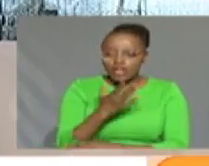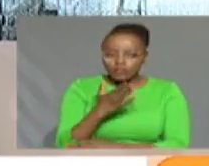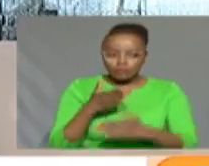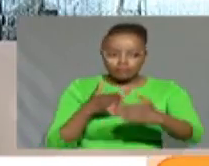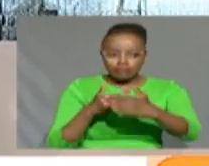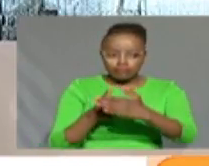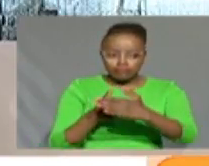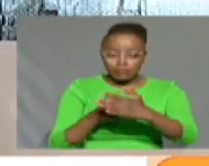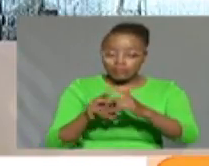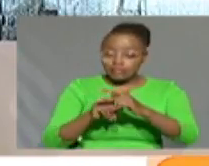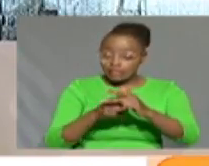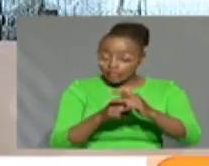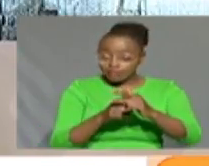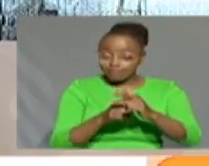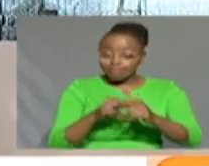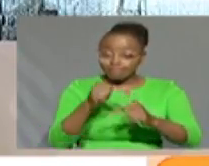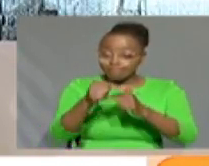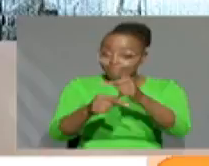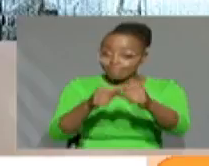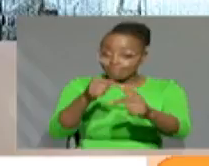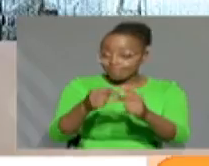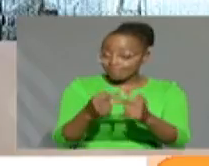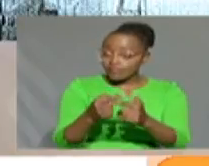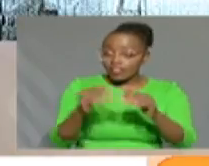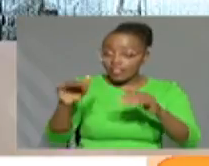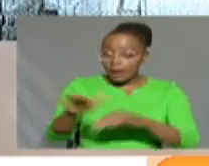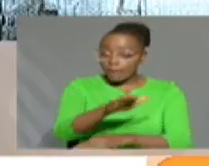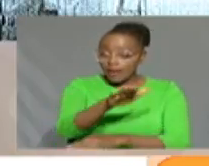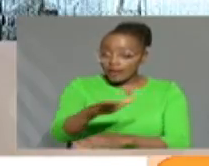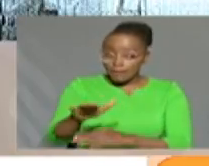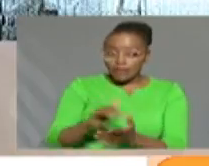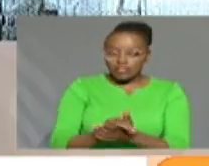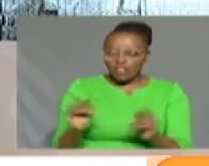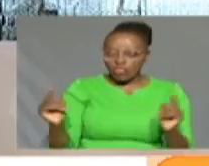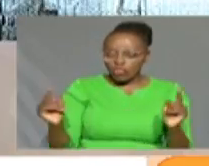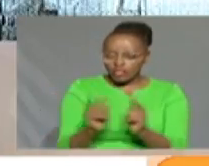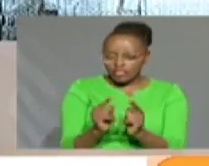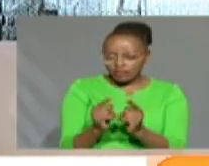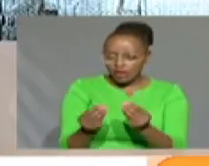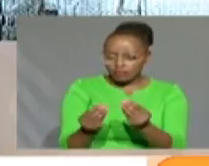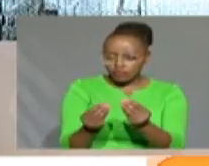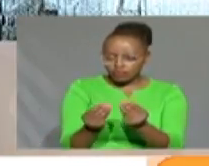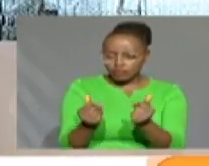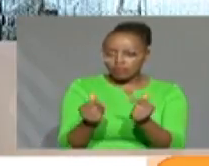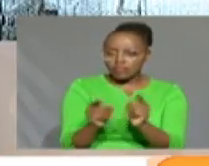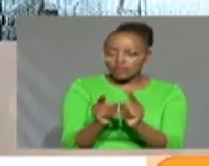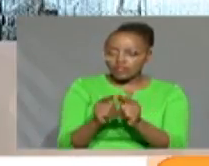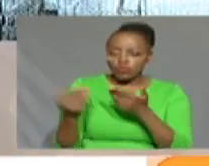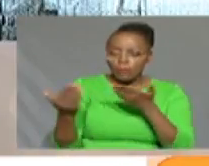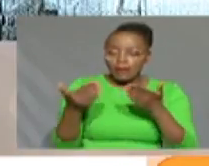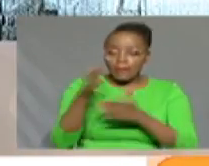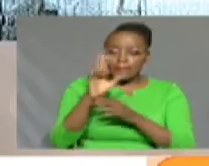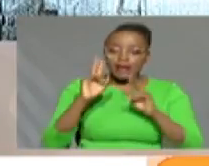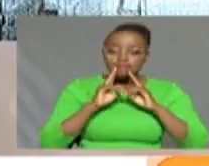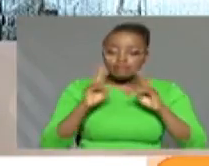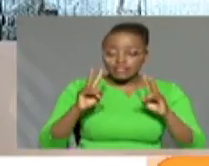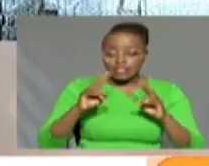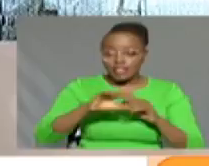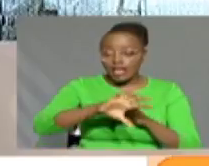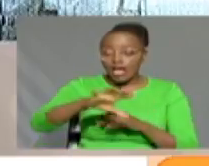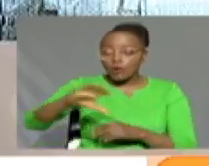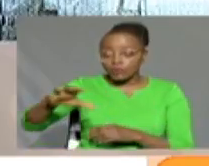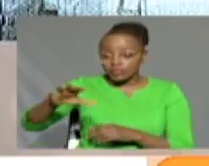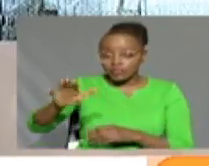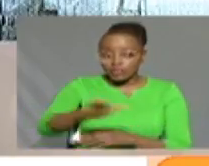from presiding over House business. Now, the order serving as a temporary measure of a sanity in a county where